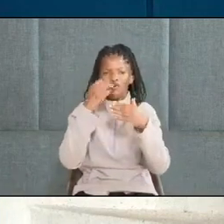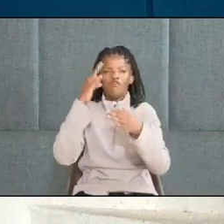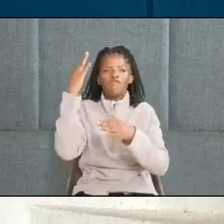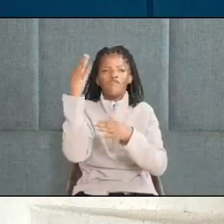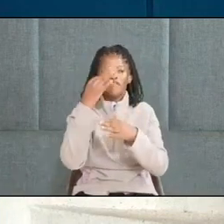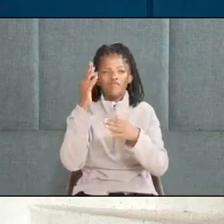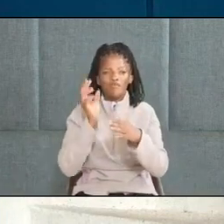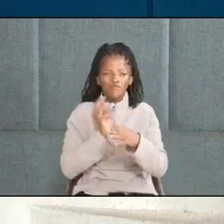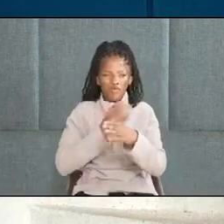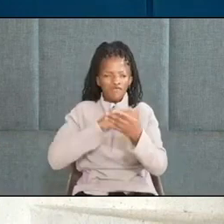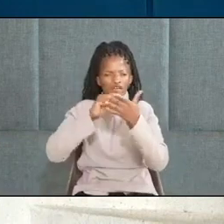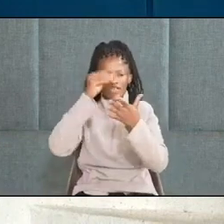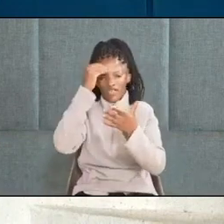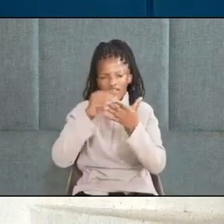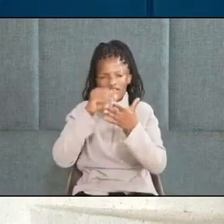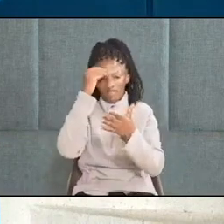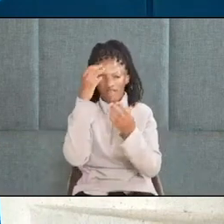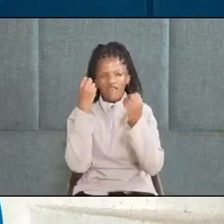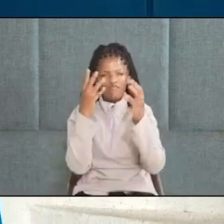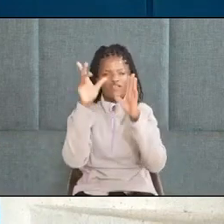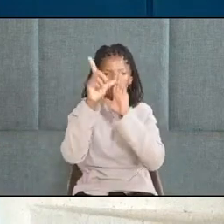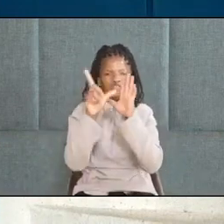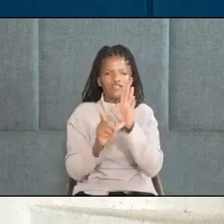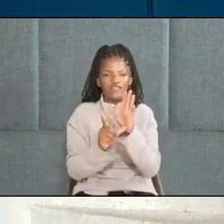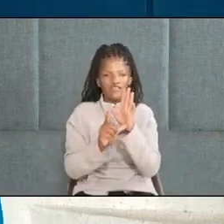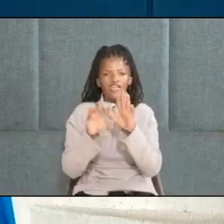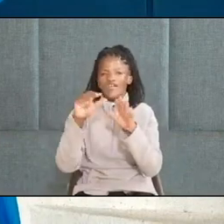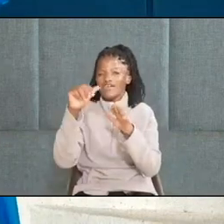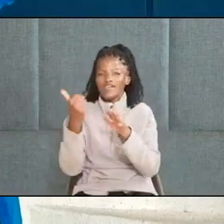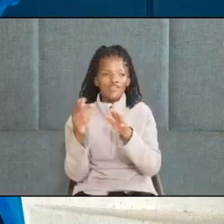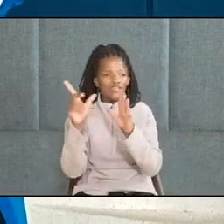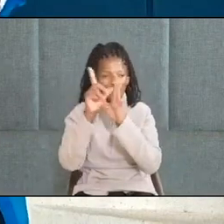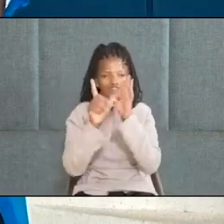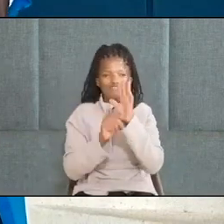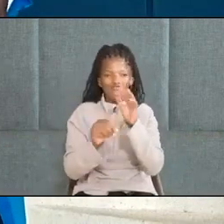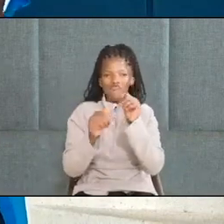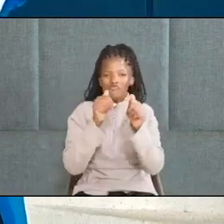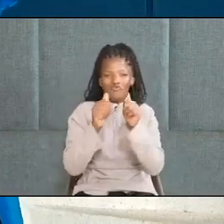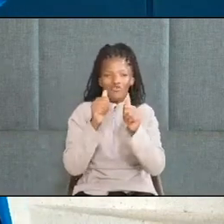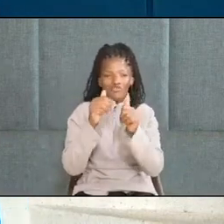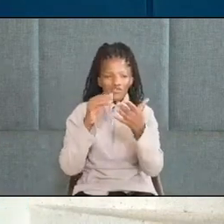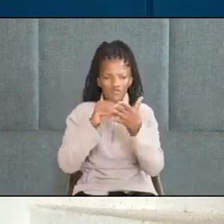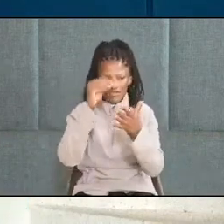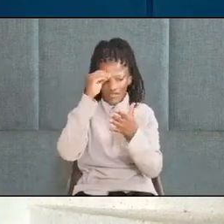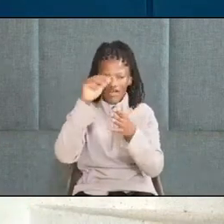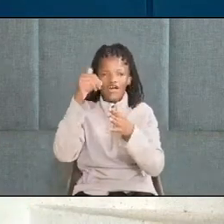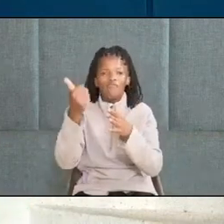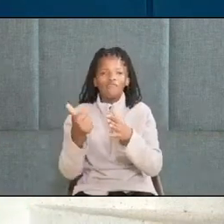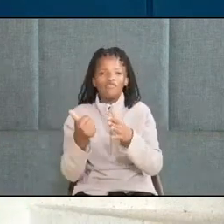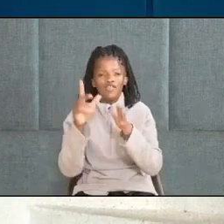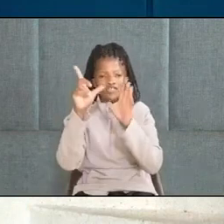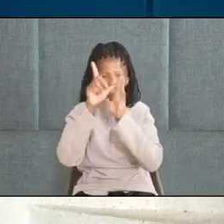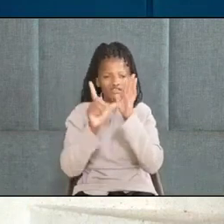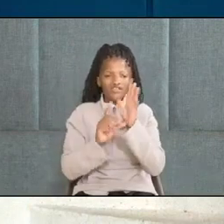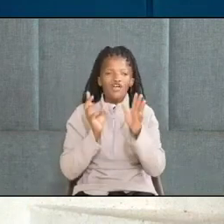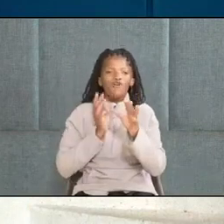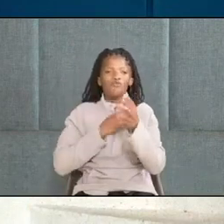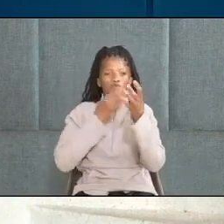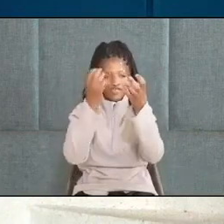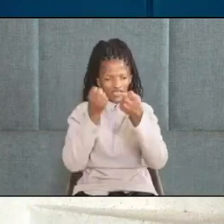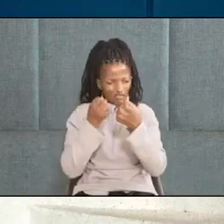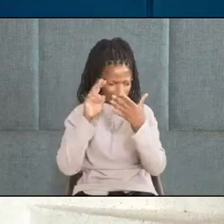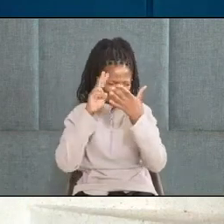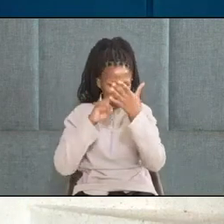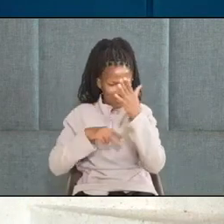sermon, we have learned several lessons. Ernest, any lesson that we have learned? Among other lessons, we need to study